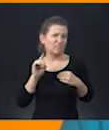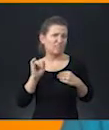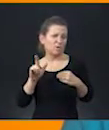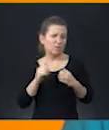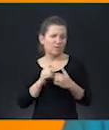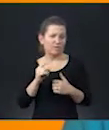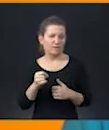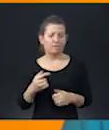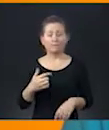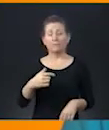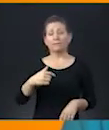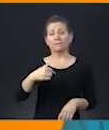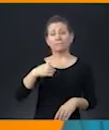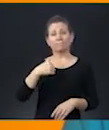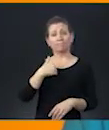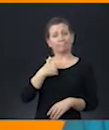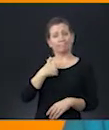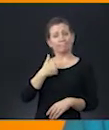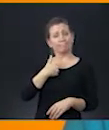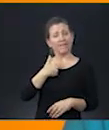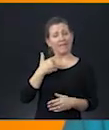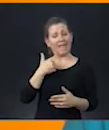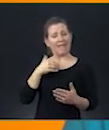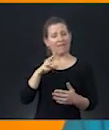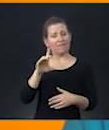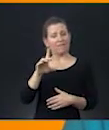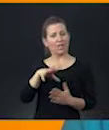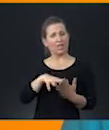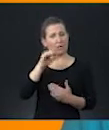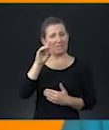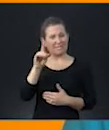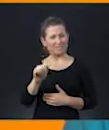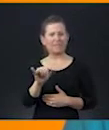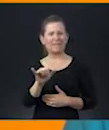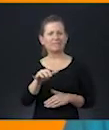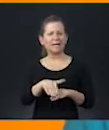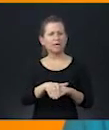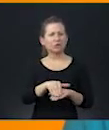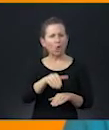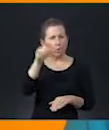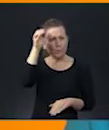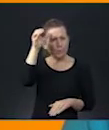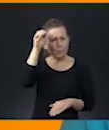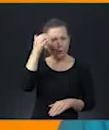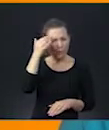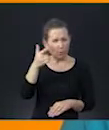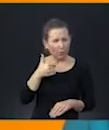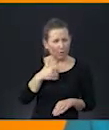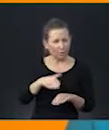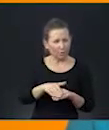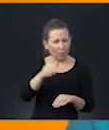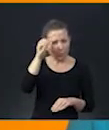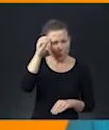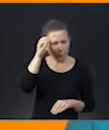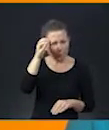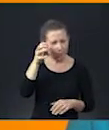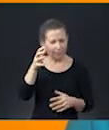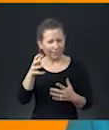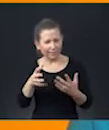disability. It's just almost like a very slow computer, and it's hard. When you have a slow computer, it's hard